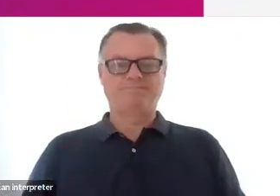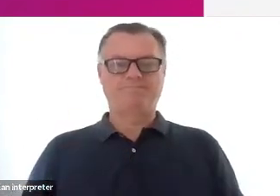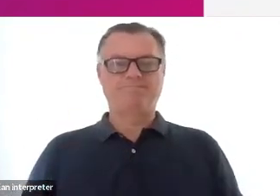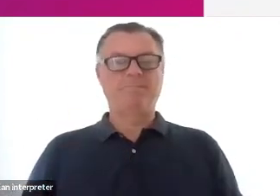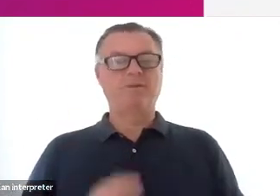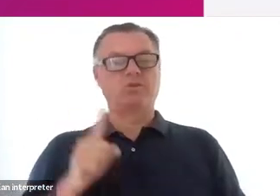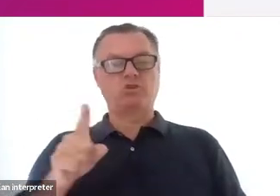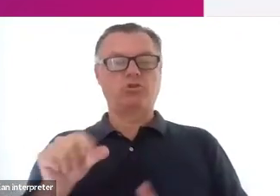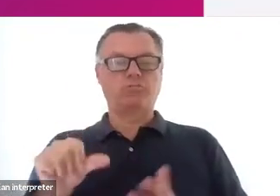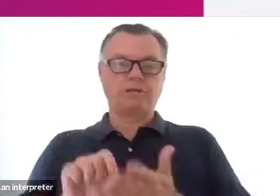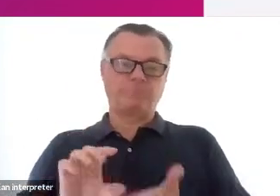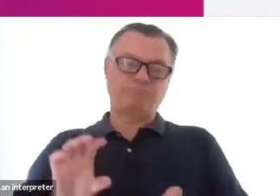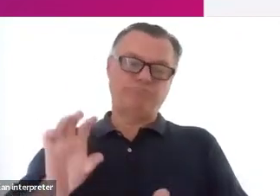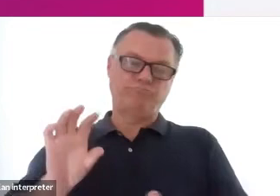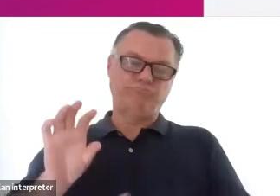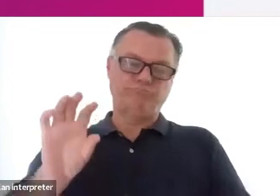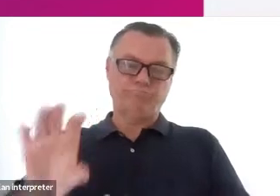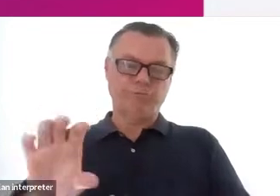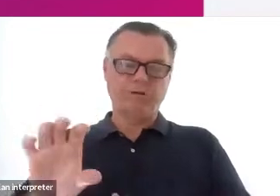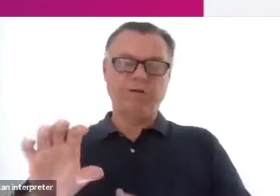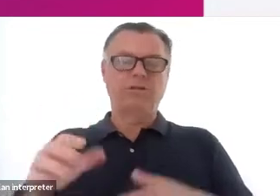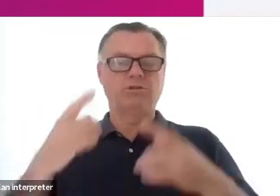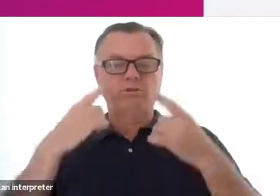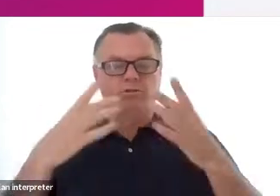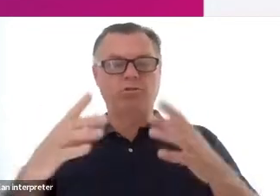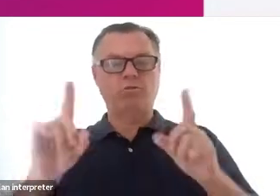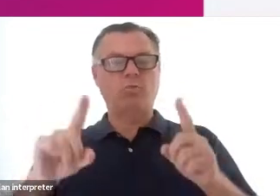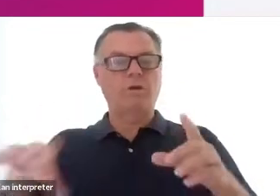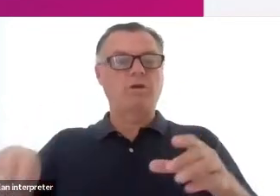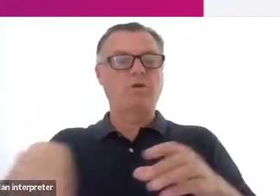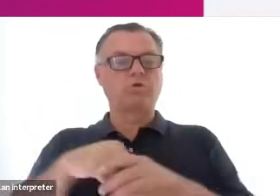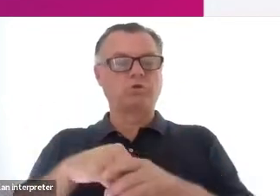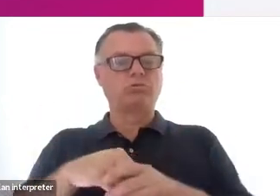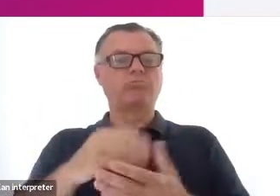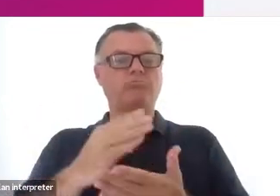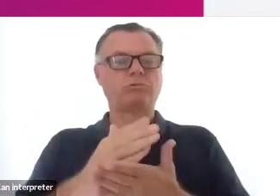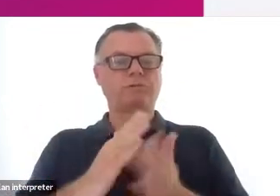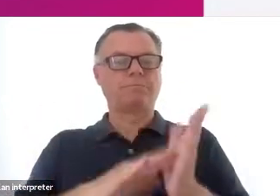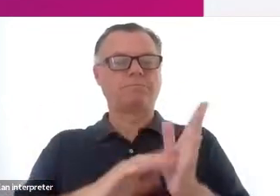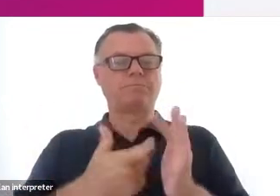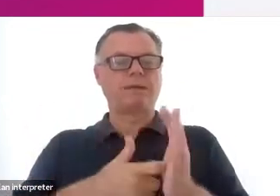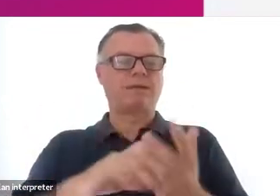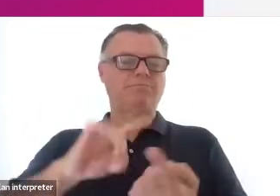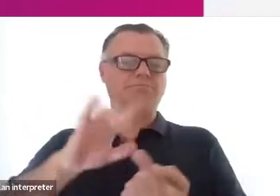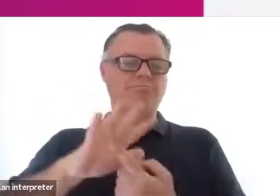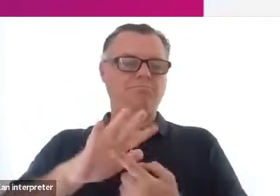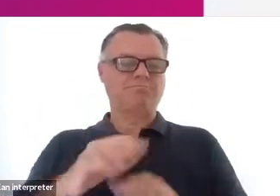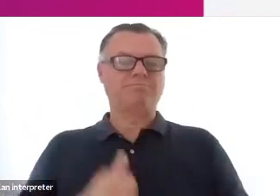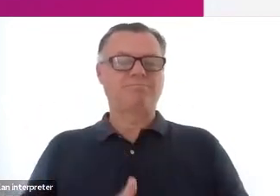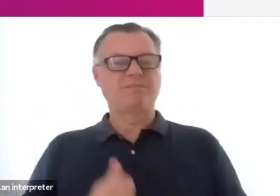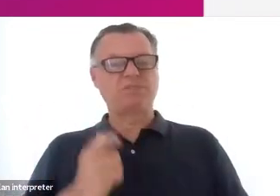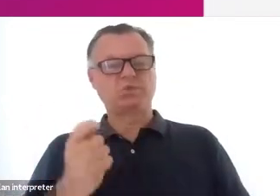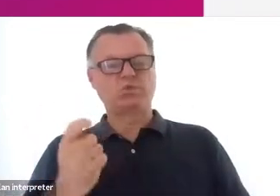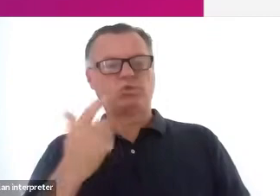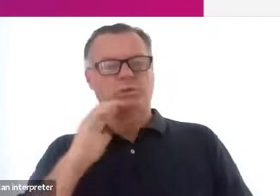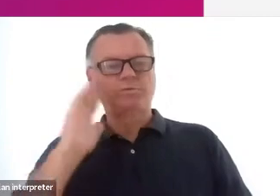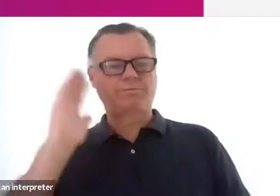Your investment in this cohort is a signal that inclusion really does matter, and you'll hear from both of them